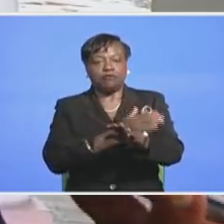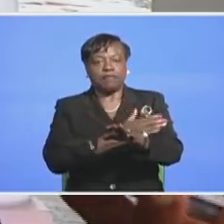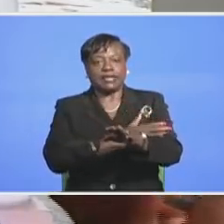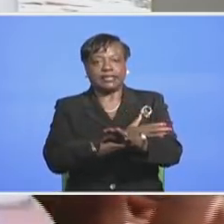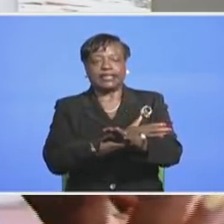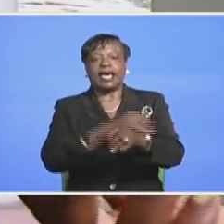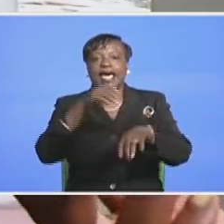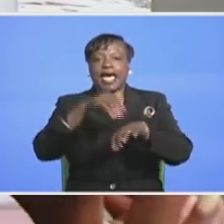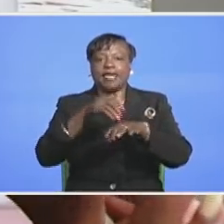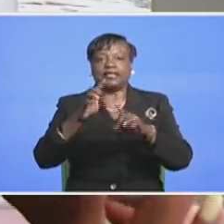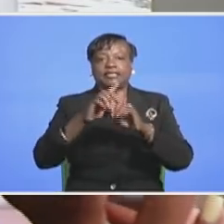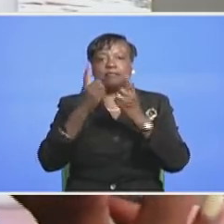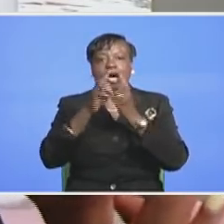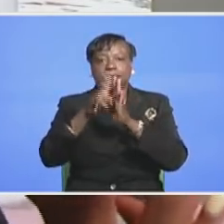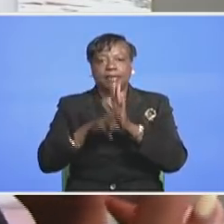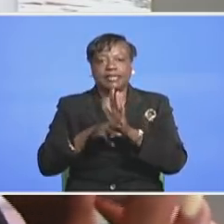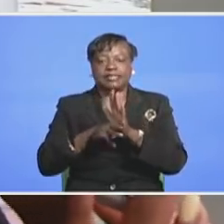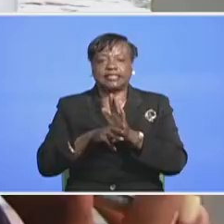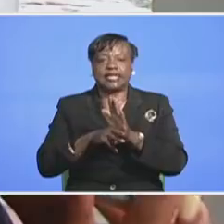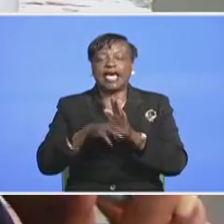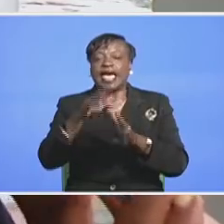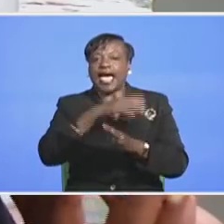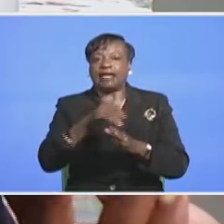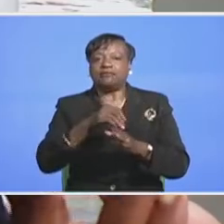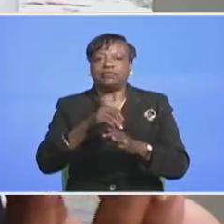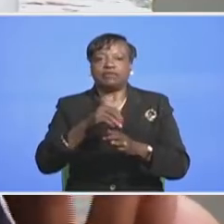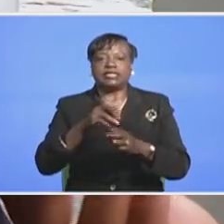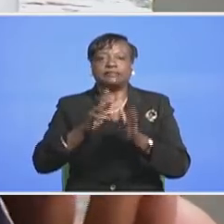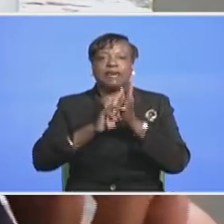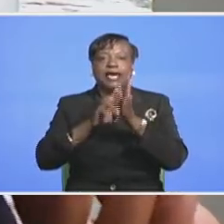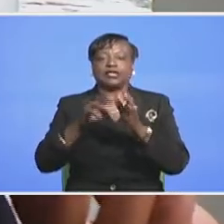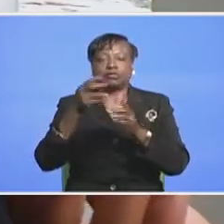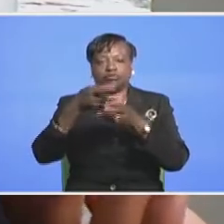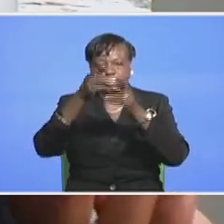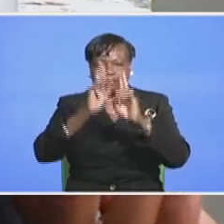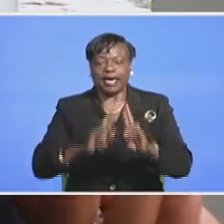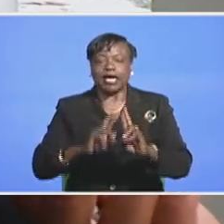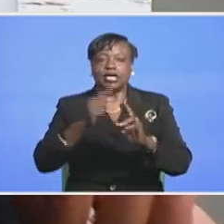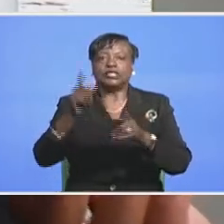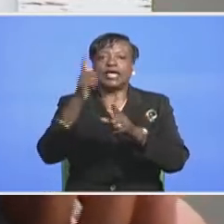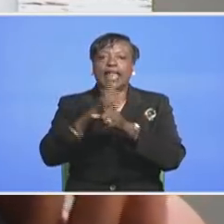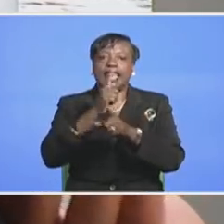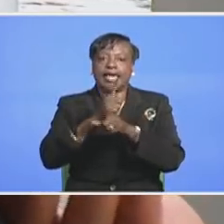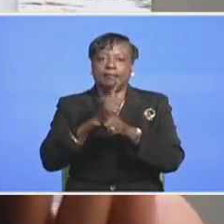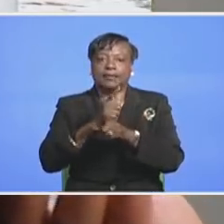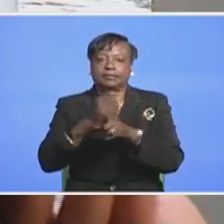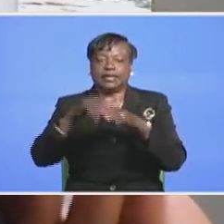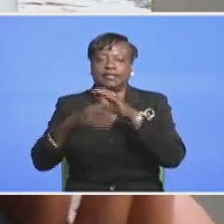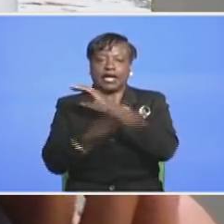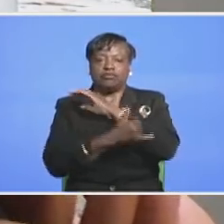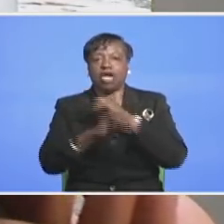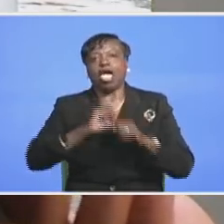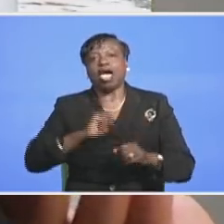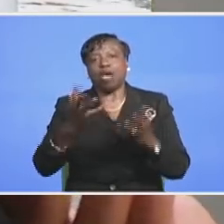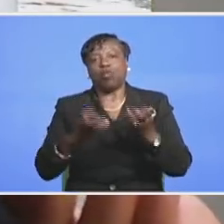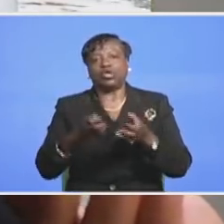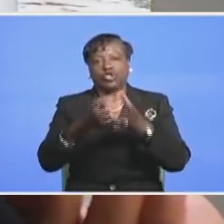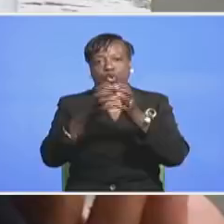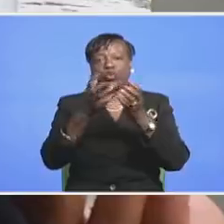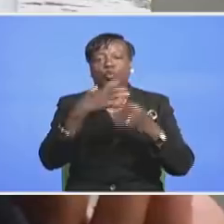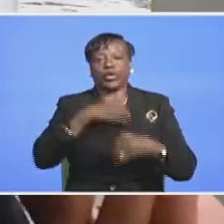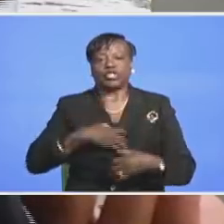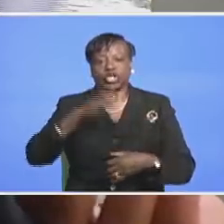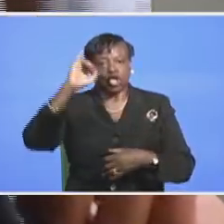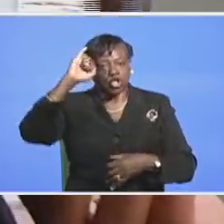the department and also with respect to labor relations in the country. I also want to wish Mr. John Pinder well, and I look forward